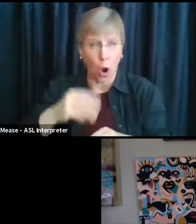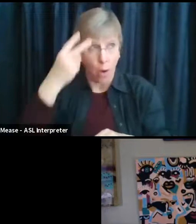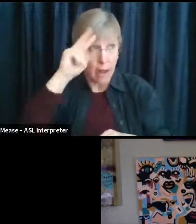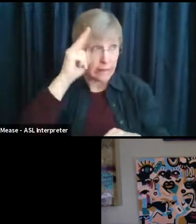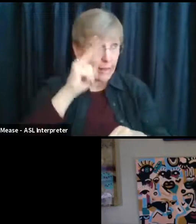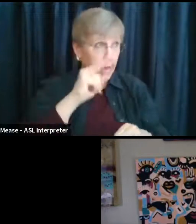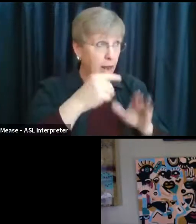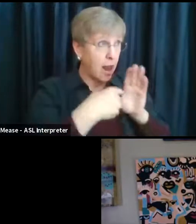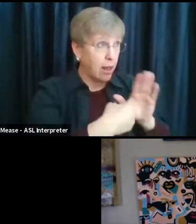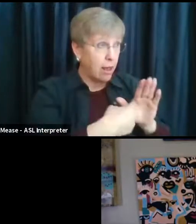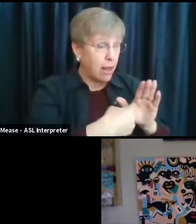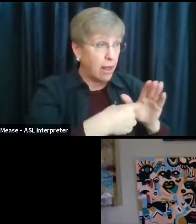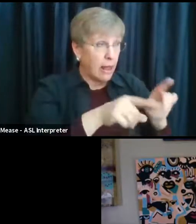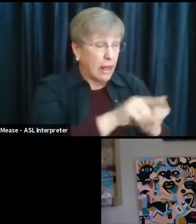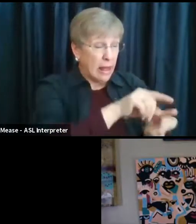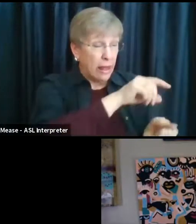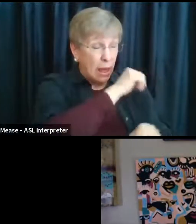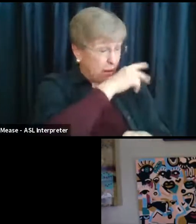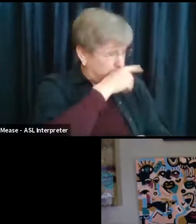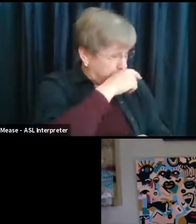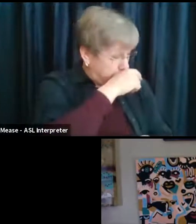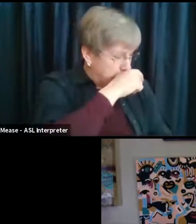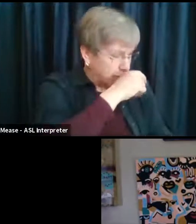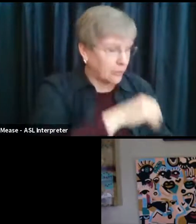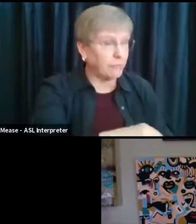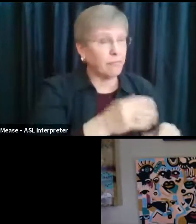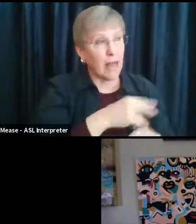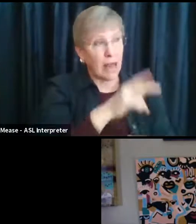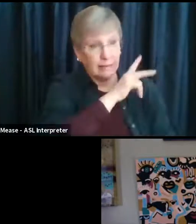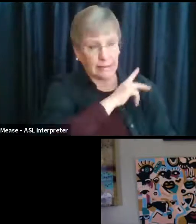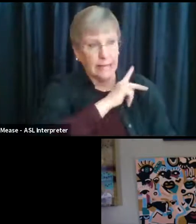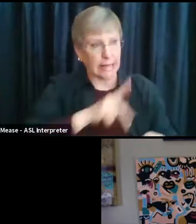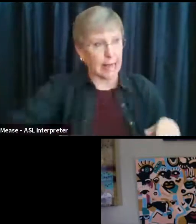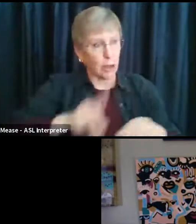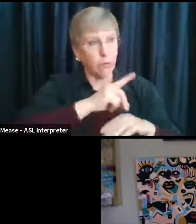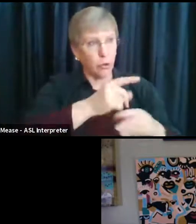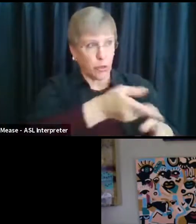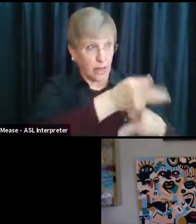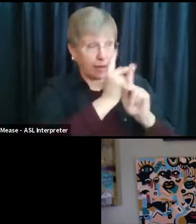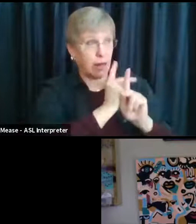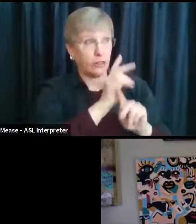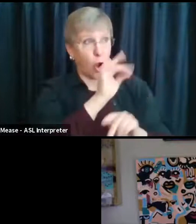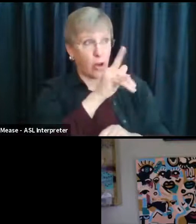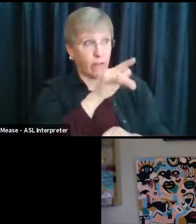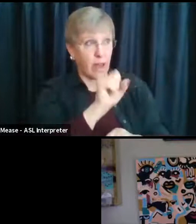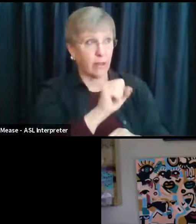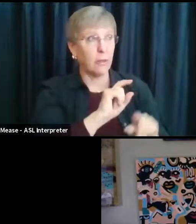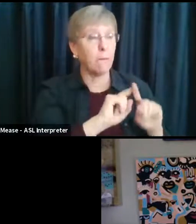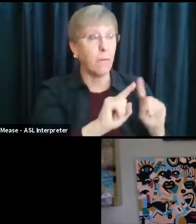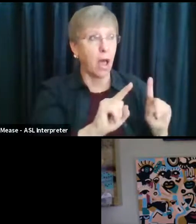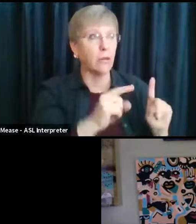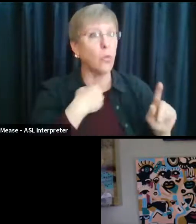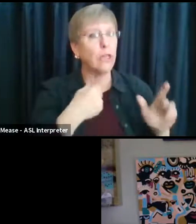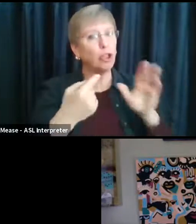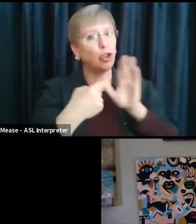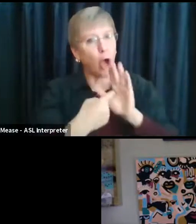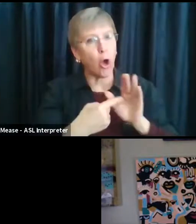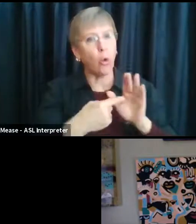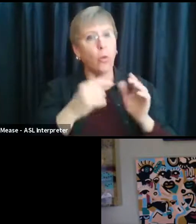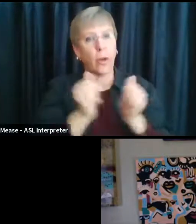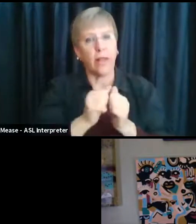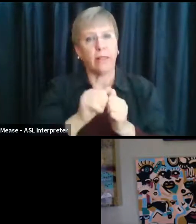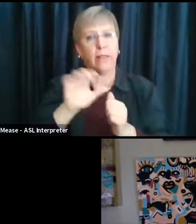exhibition asking Mexico to lend us some artifacts. You see, that would be great, is that we show with the artifacts coming